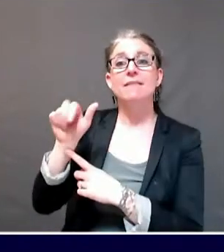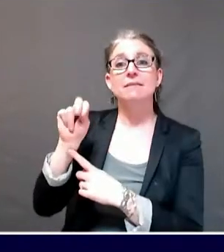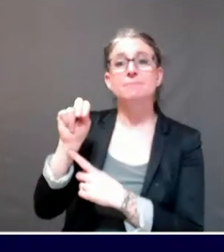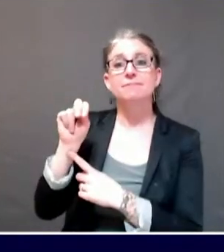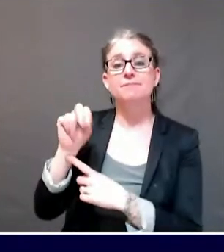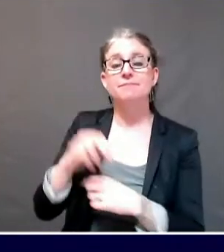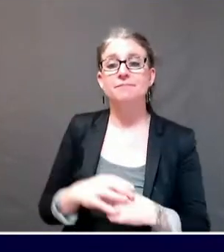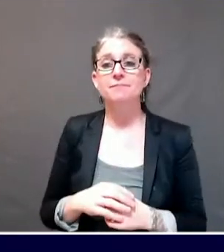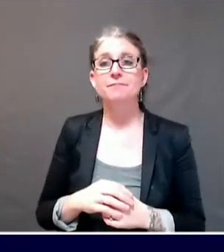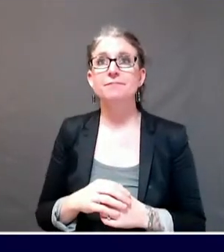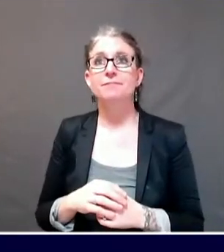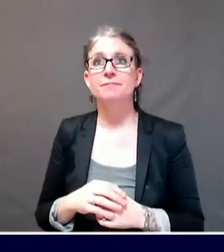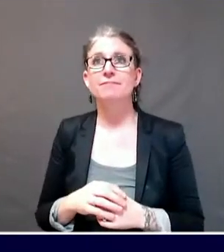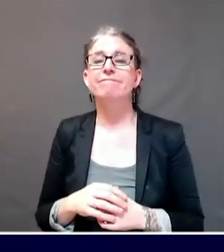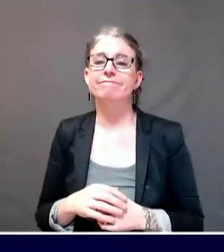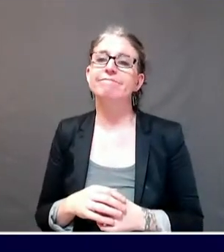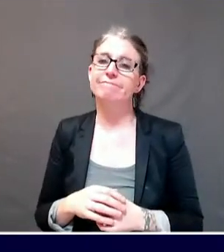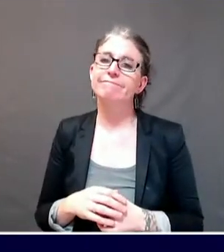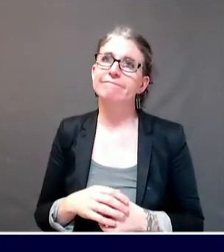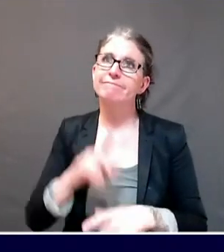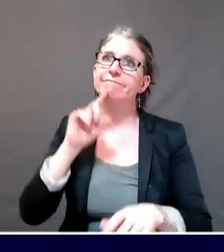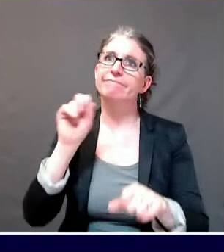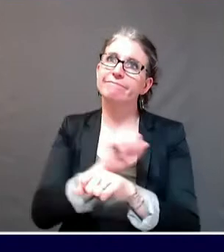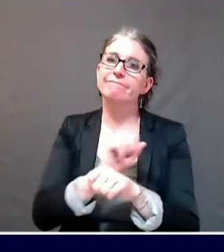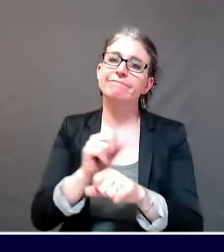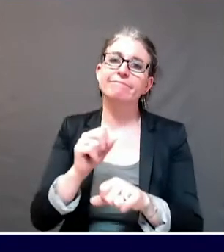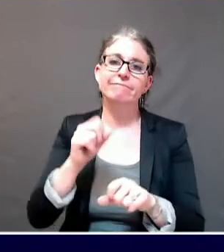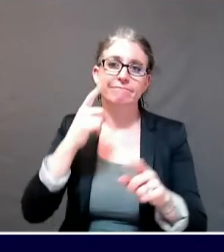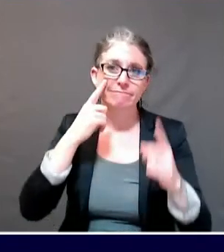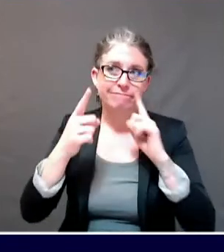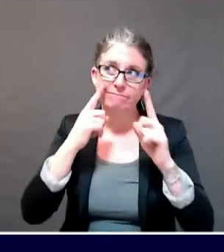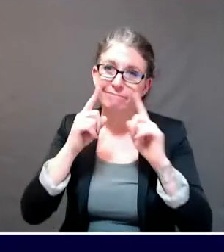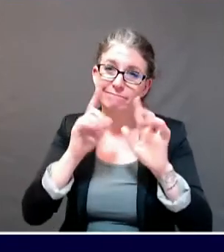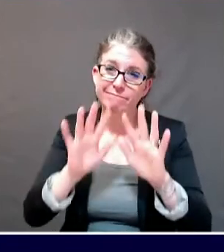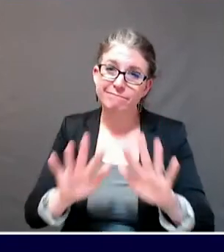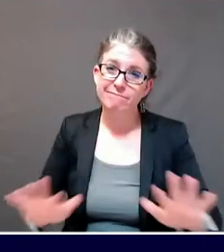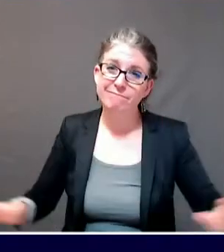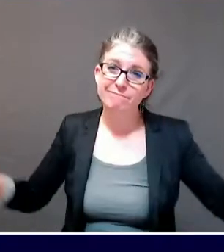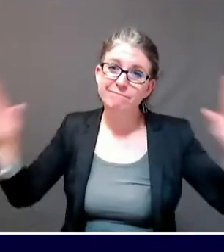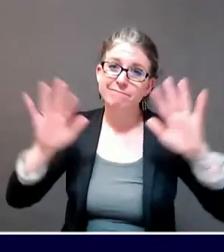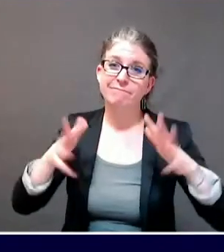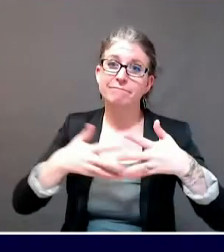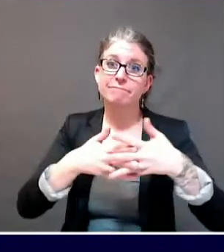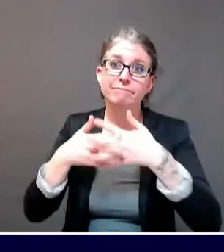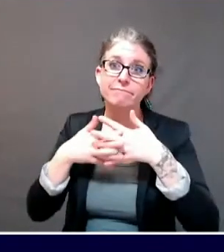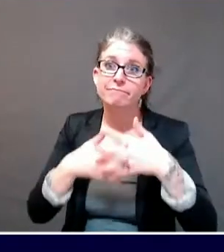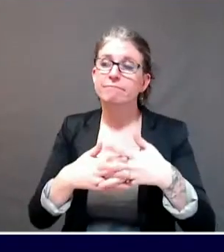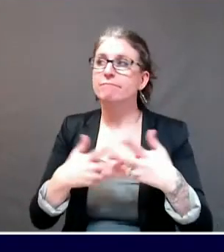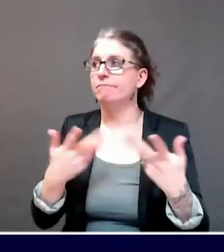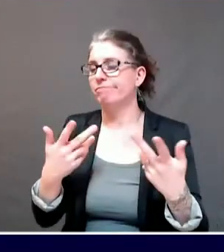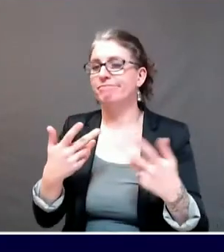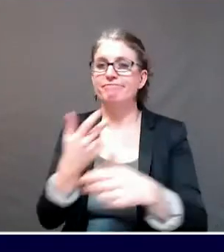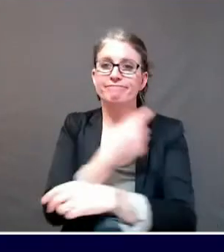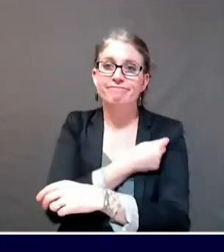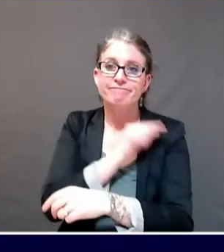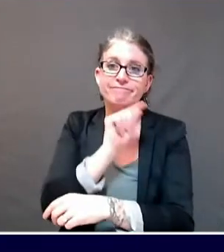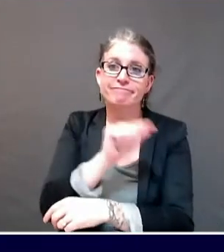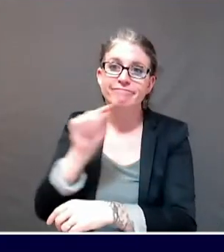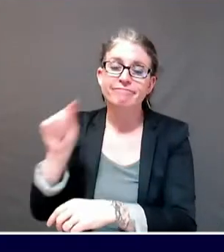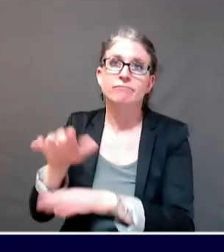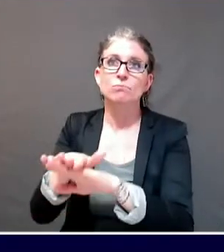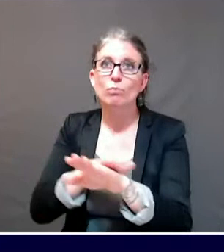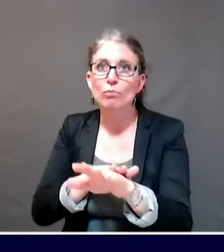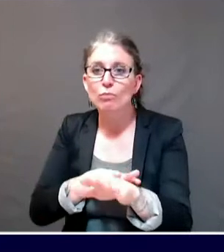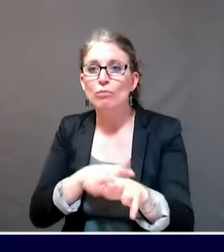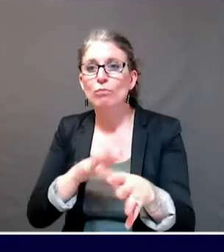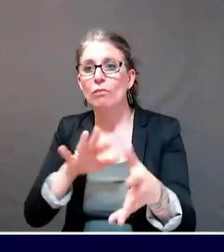going more slowly than hoped for. And you said that Maine has not received as much vaccine as it had hoped. I was wondering if you could kind of